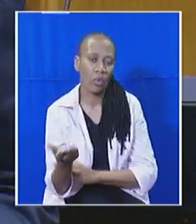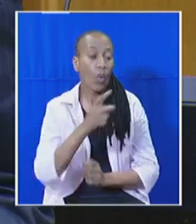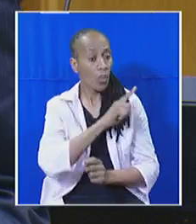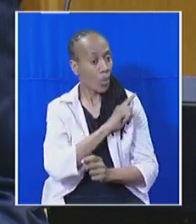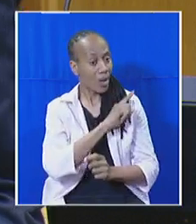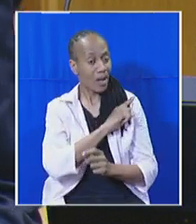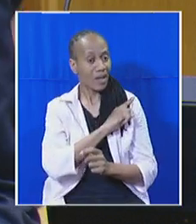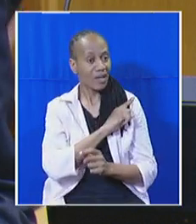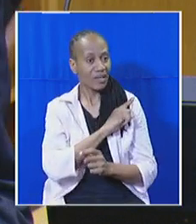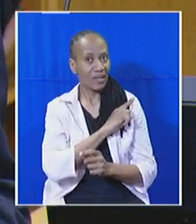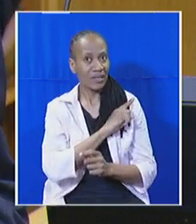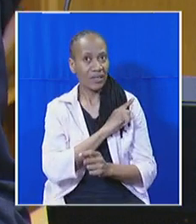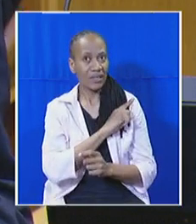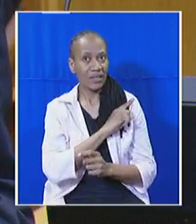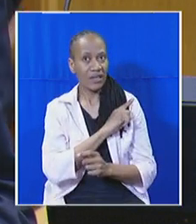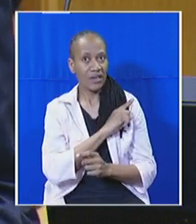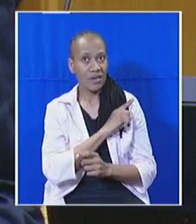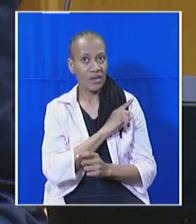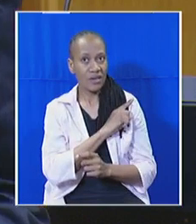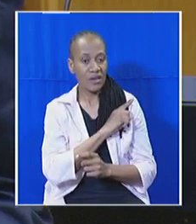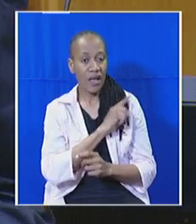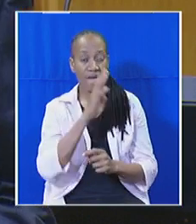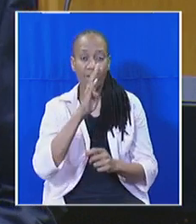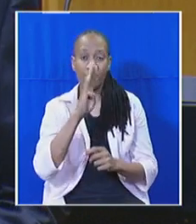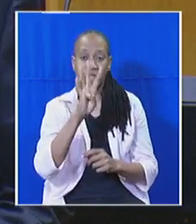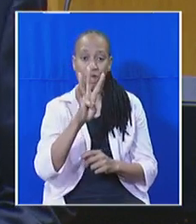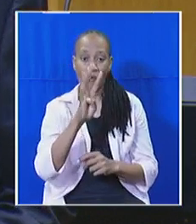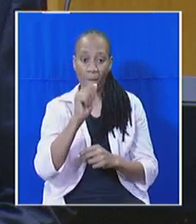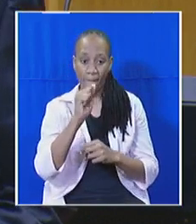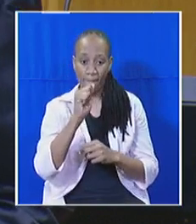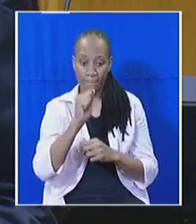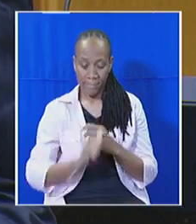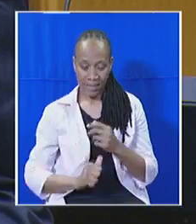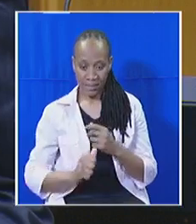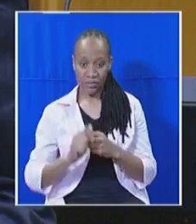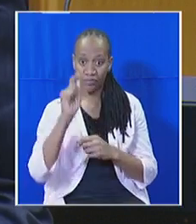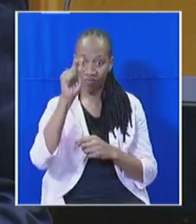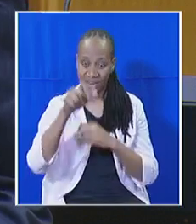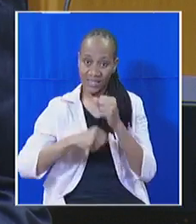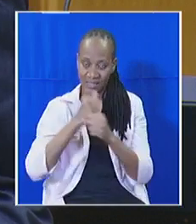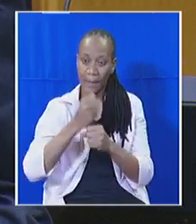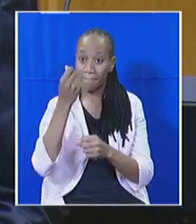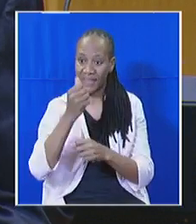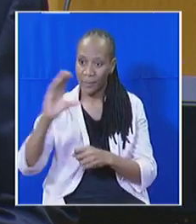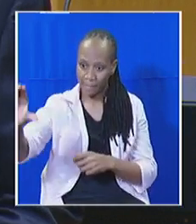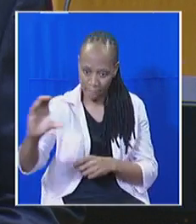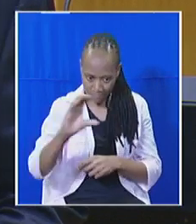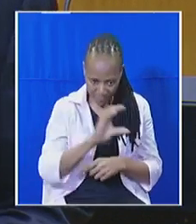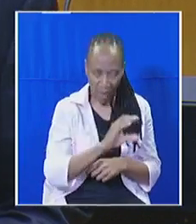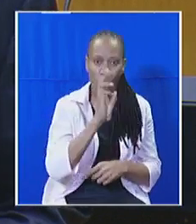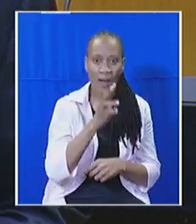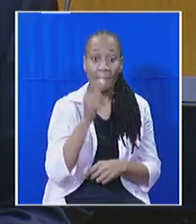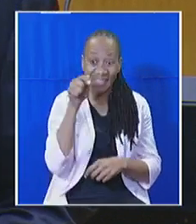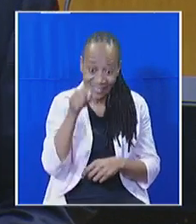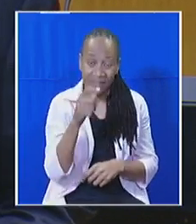of alleviating the first 4 months of next year, we are going to take from that money. But that money will be